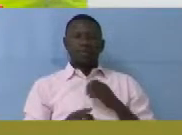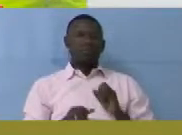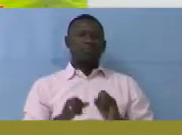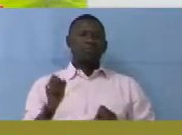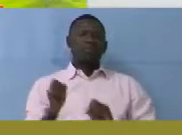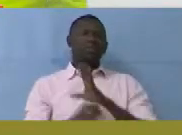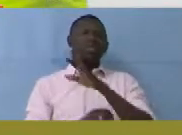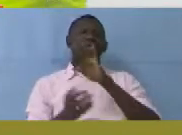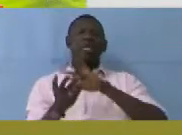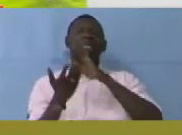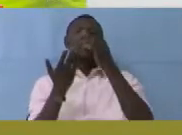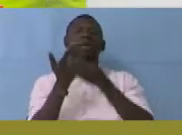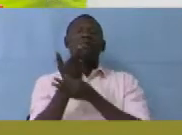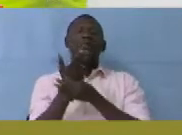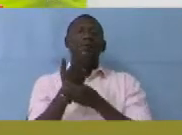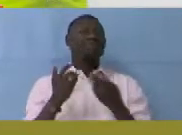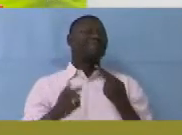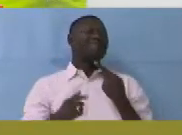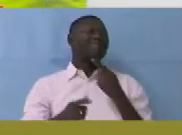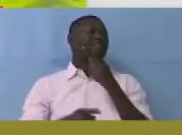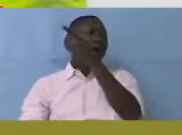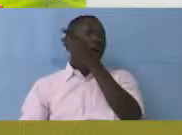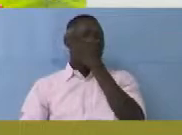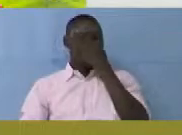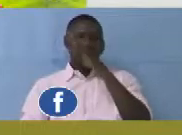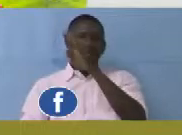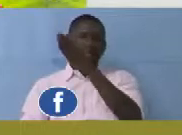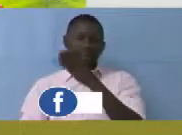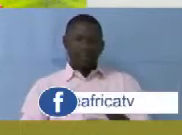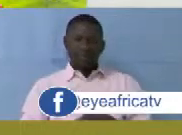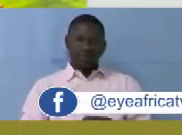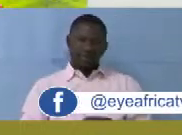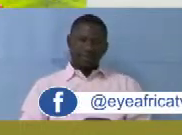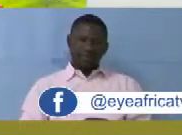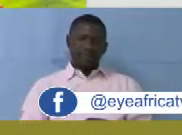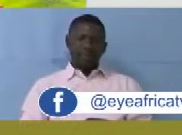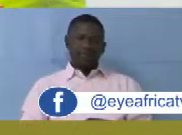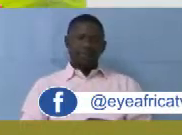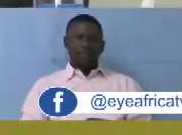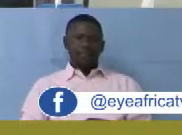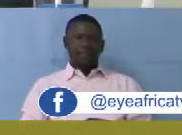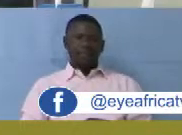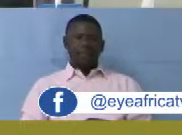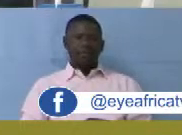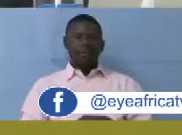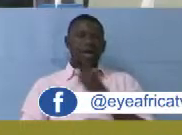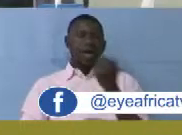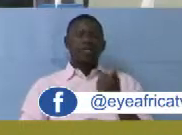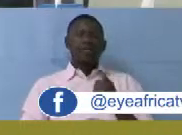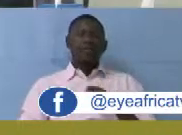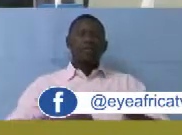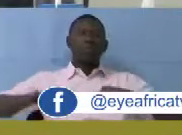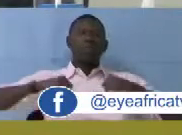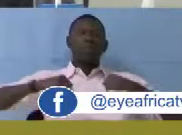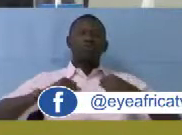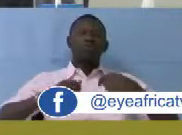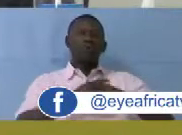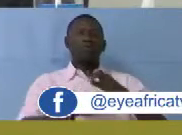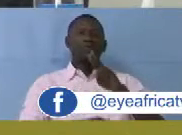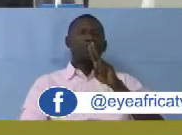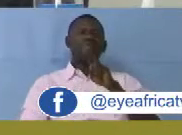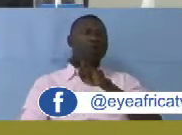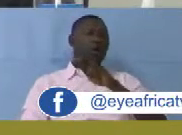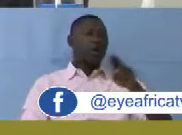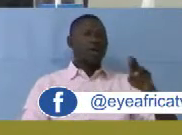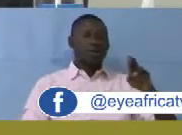yotumole ko yanki Basele. As officer commanding URR. Tumole